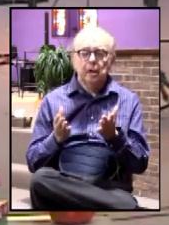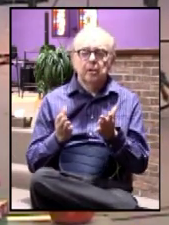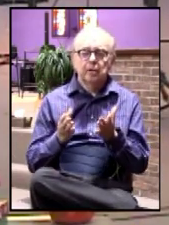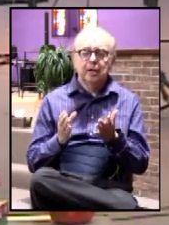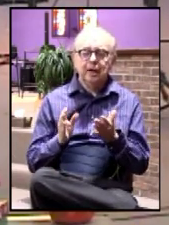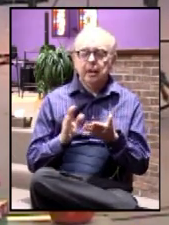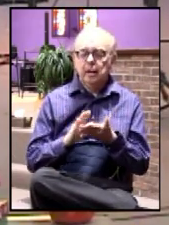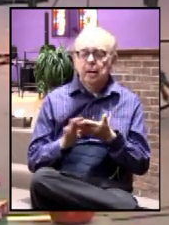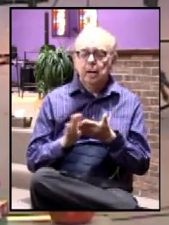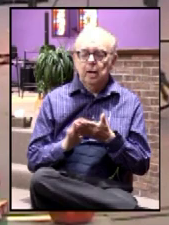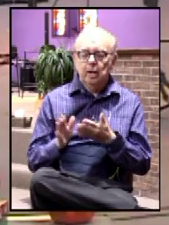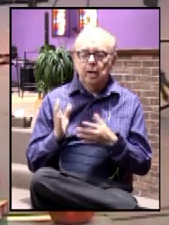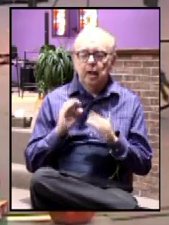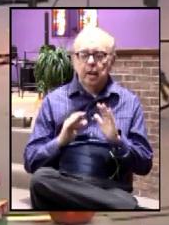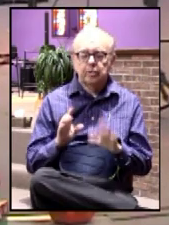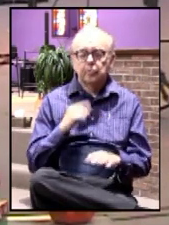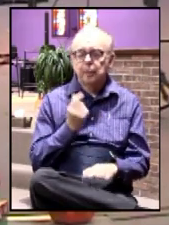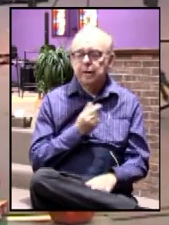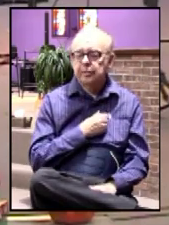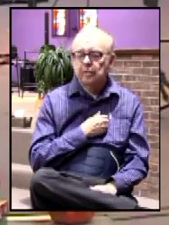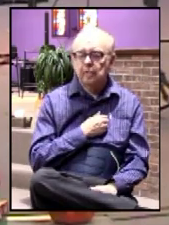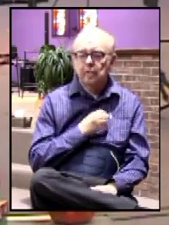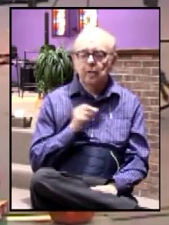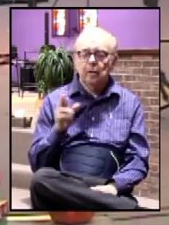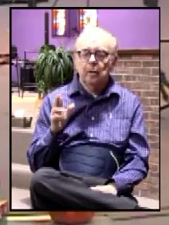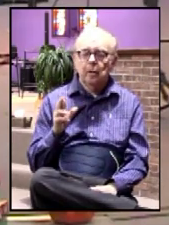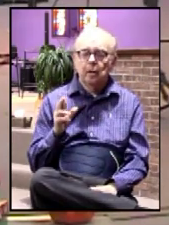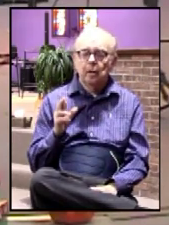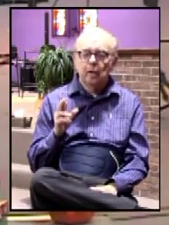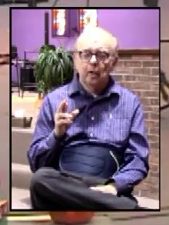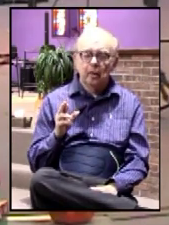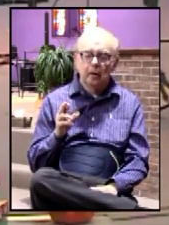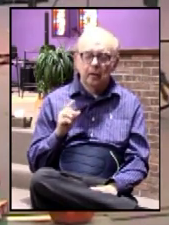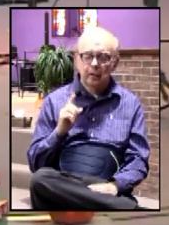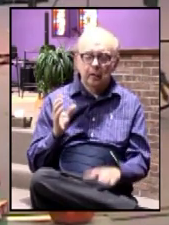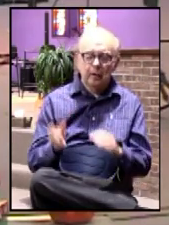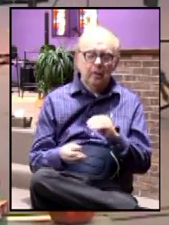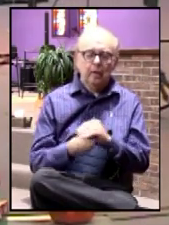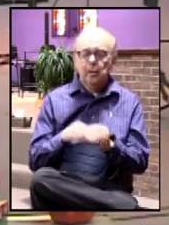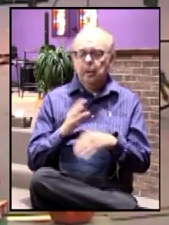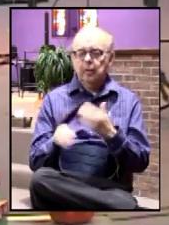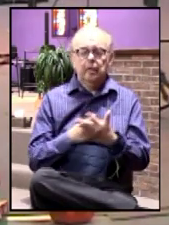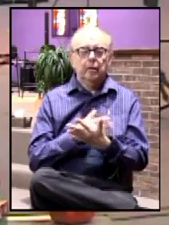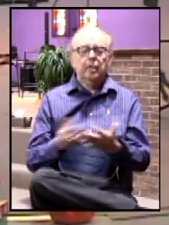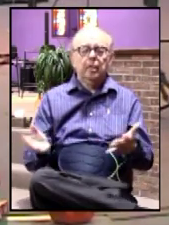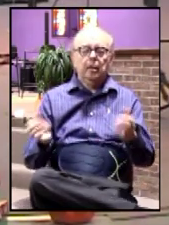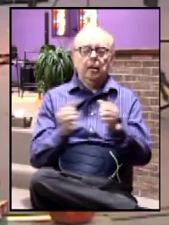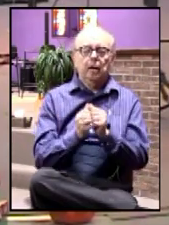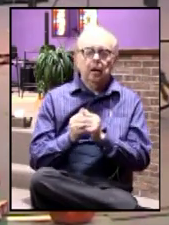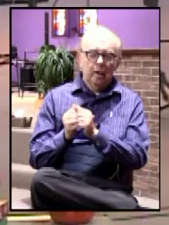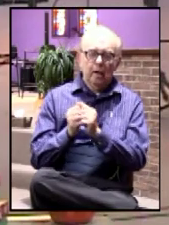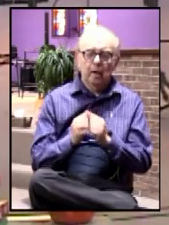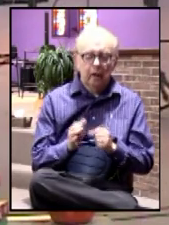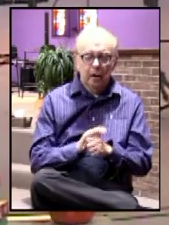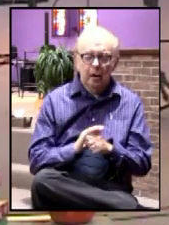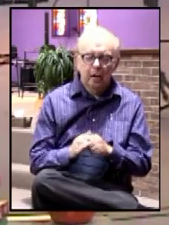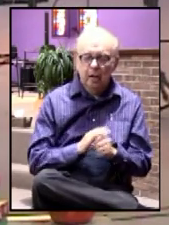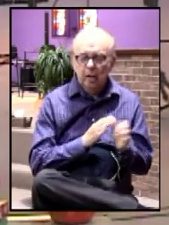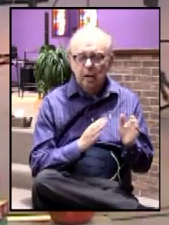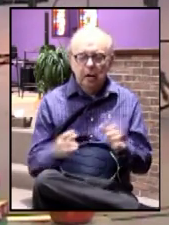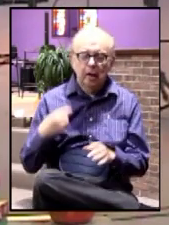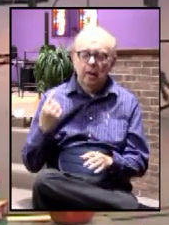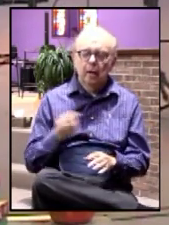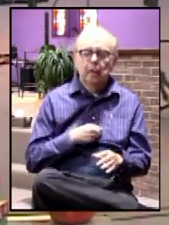encouragement, kindness, and grace. Or, to summarize and put all of these together, we fulfill our